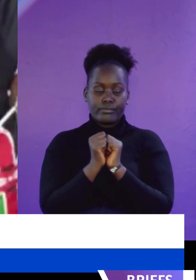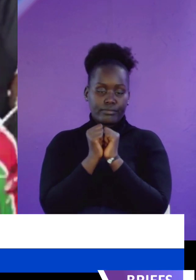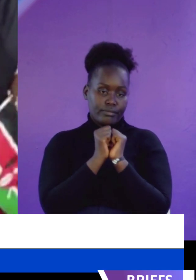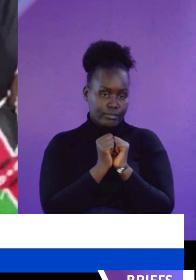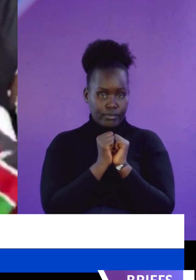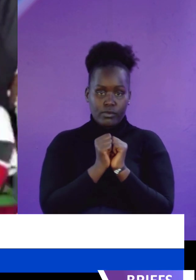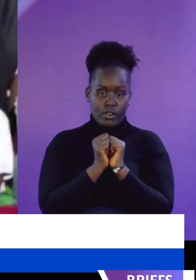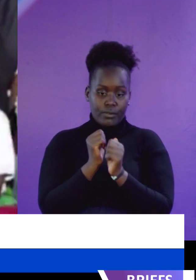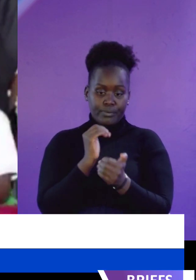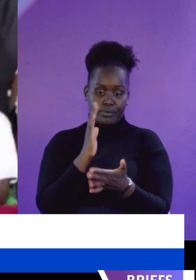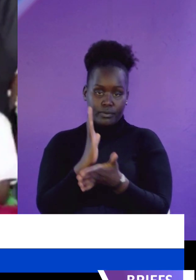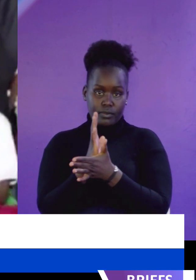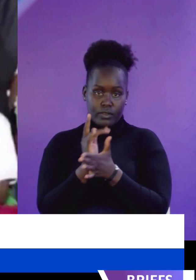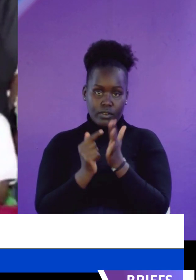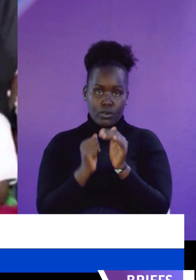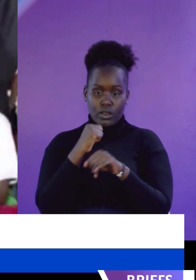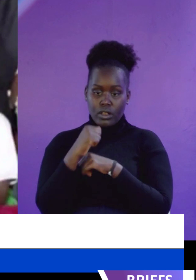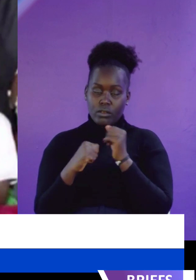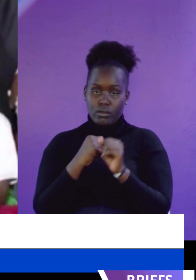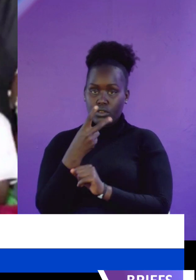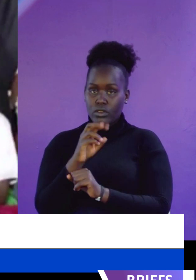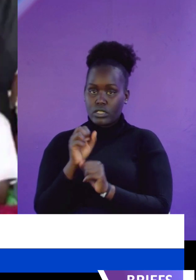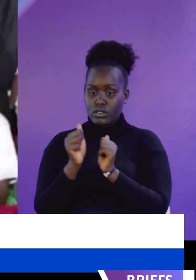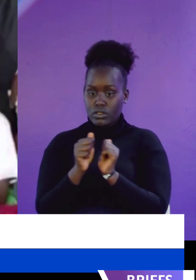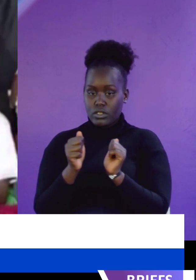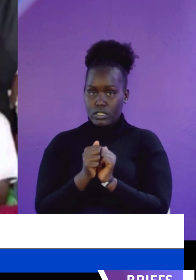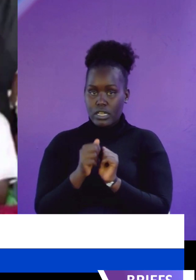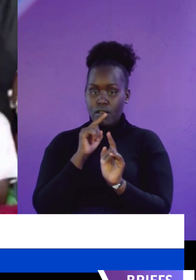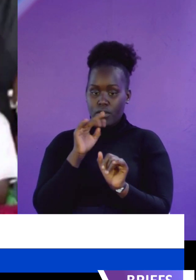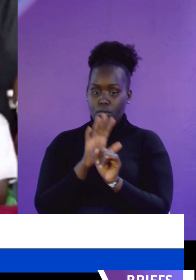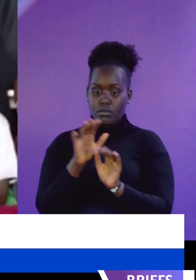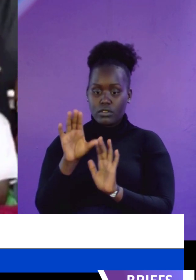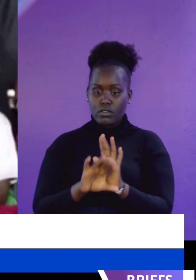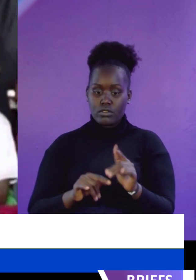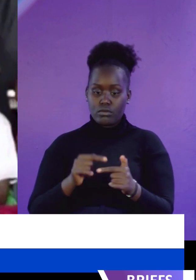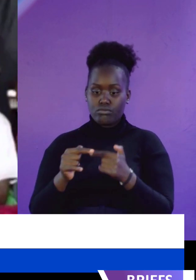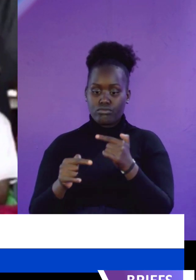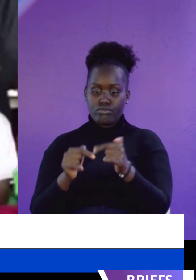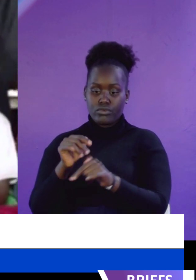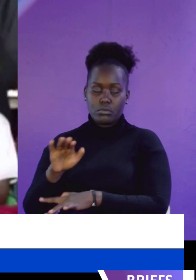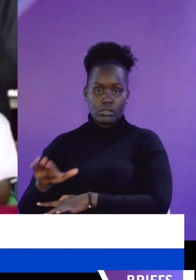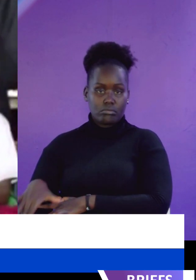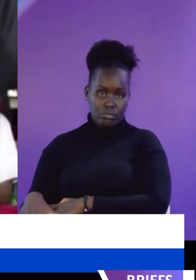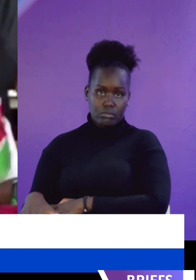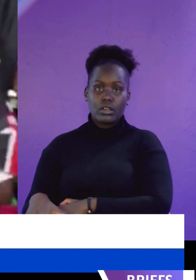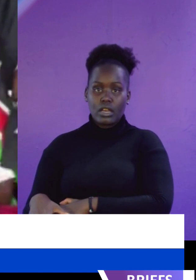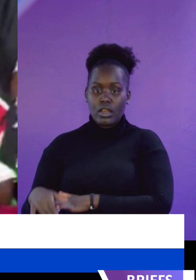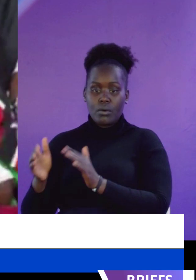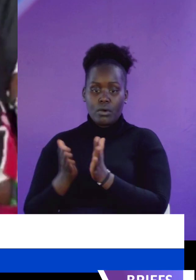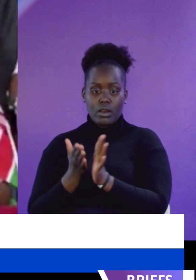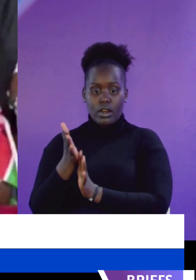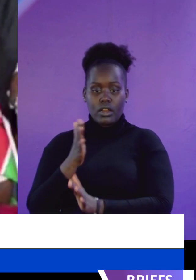Yet the reality is that since 2010, the promise of our constitution continues to be delayed. Our rights often feel